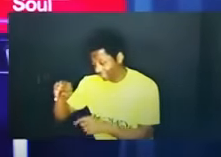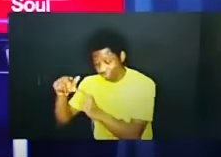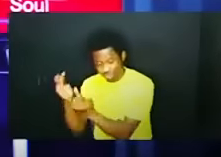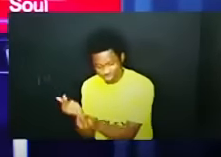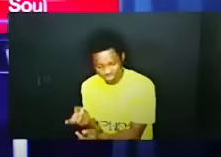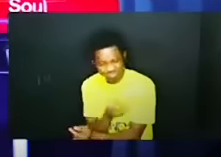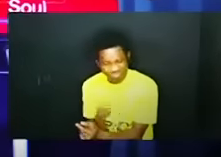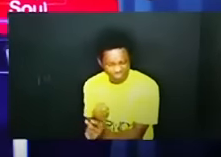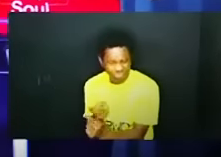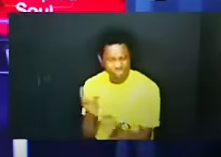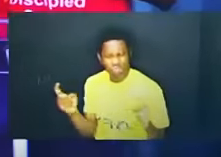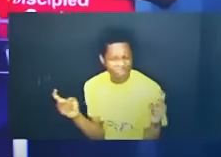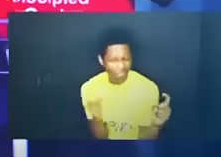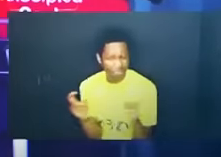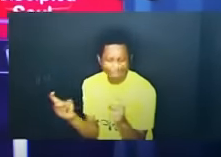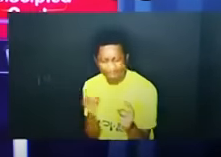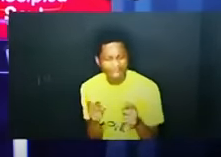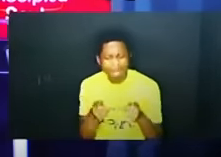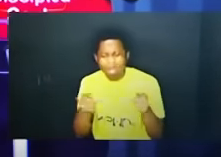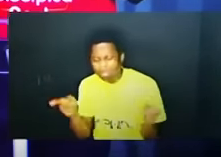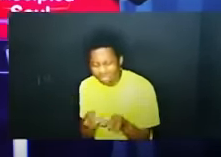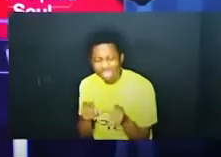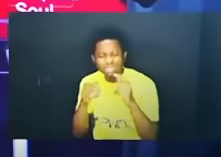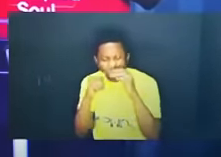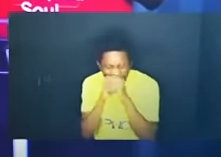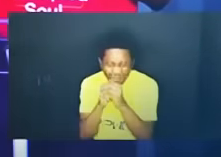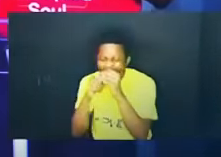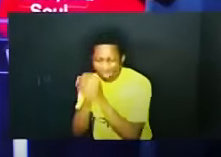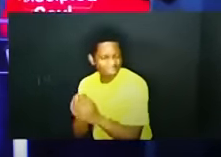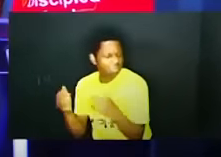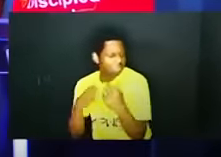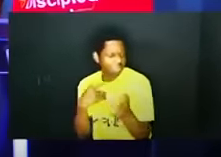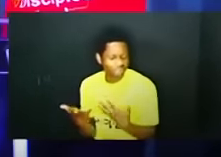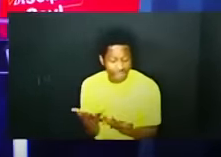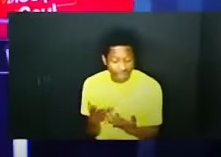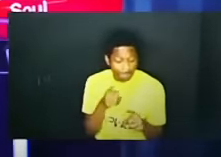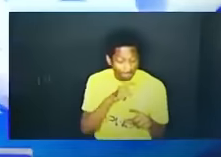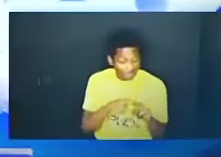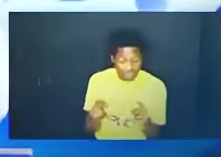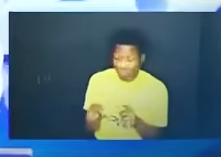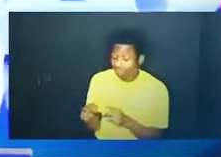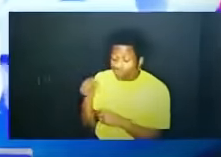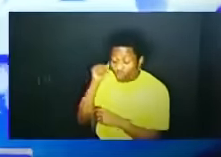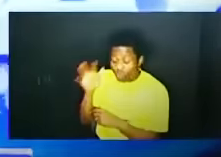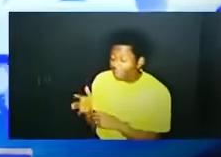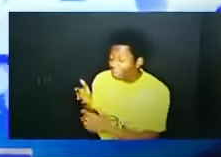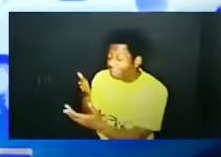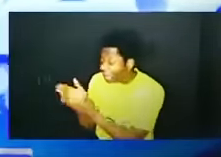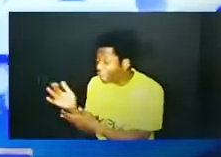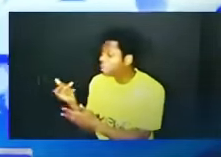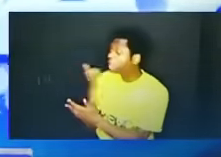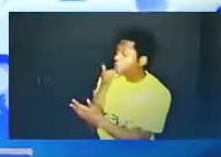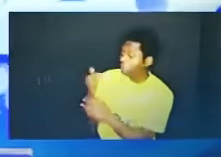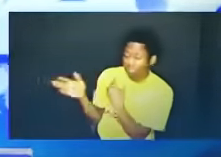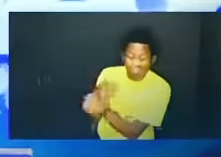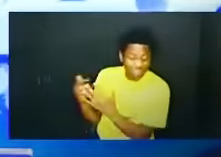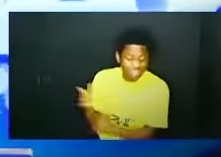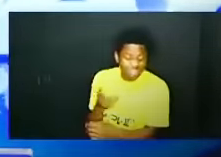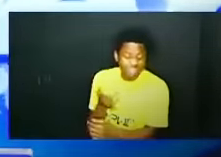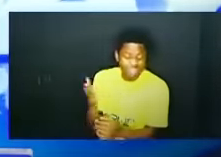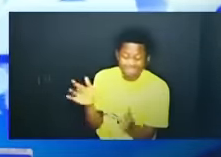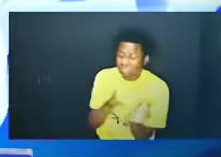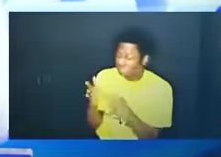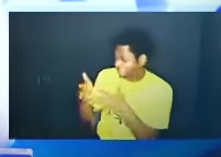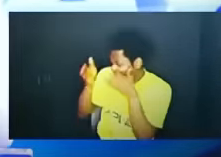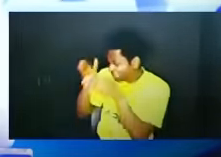Whether the woman was right or Jesus was wrong was not what he actually wanted.